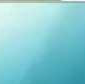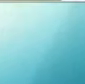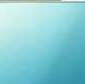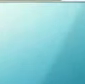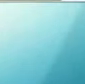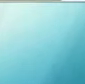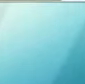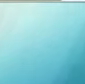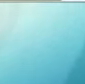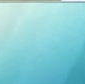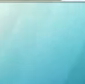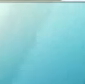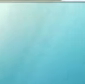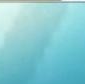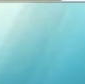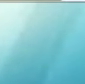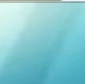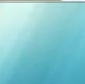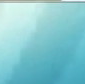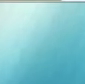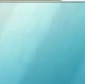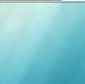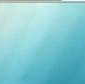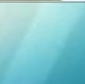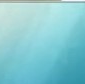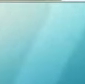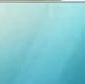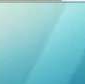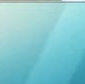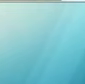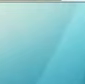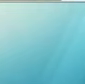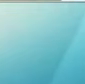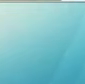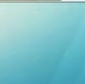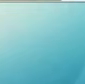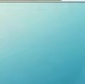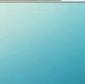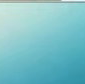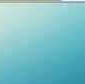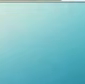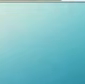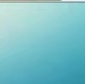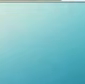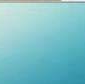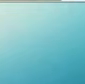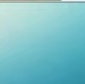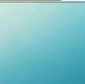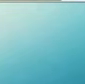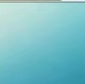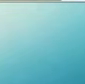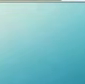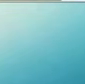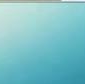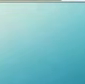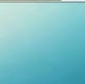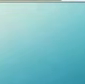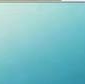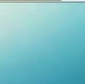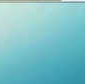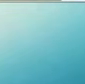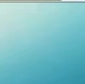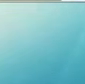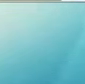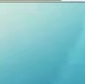image, yes, and face masks as well, which were sewn by the embassy staff. And in some countries, that might be difficult to find, so